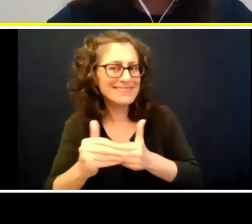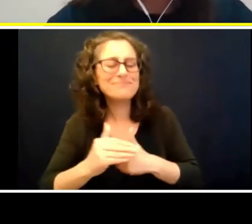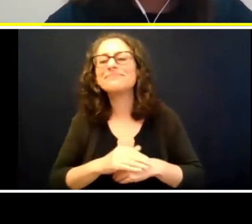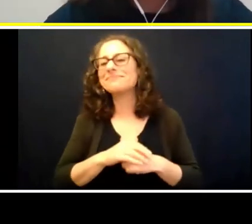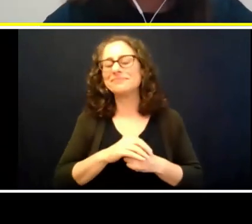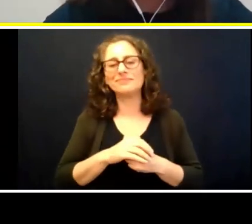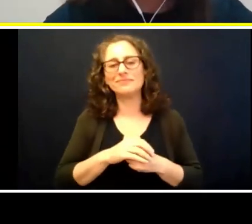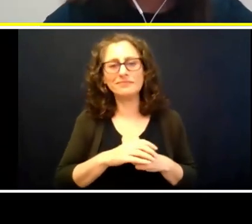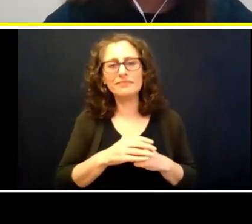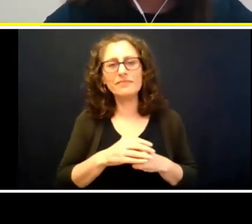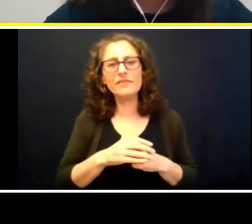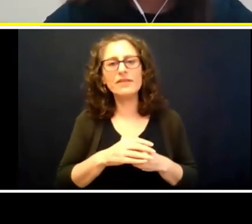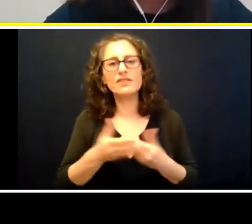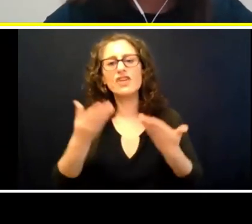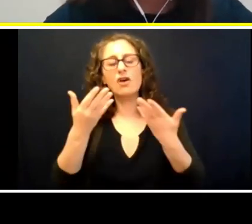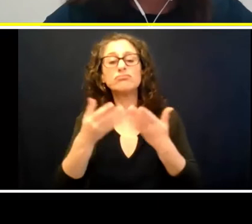so after I lost my leg,